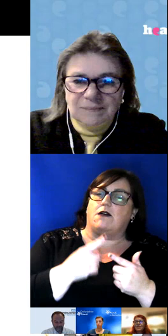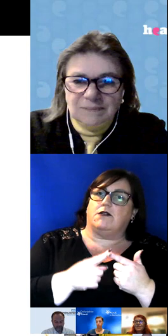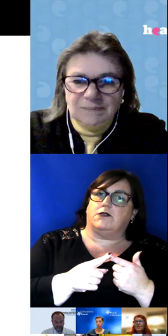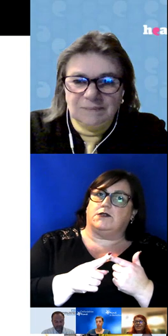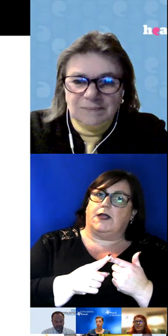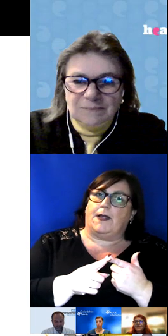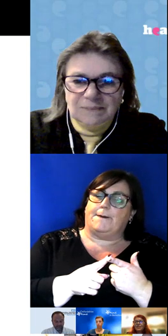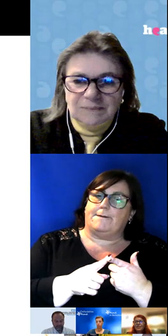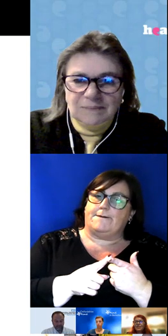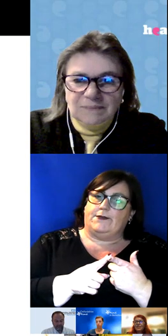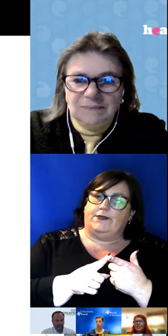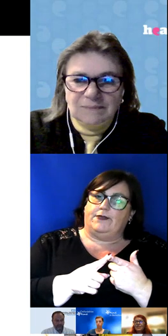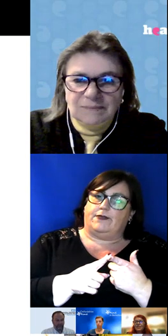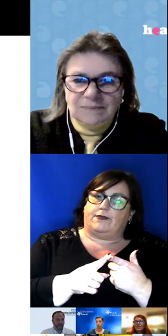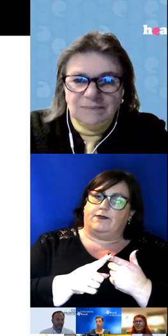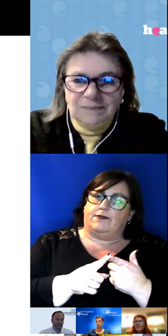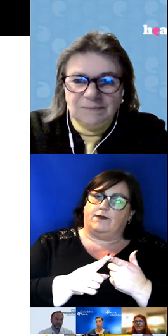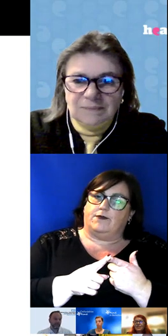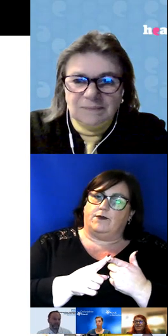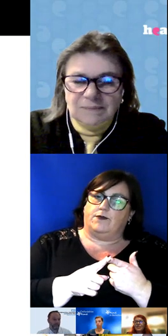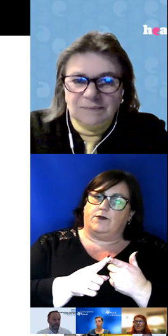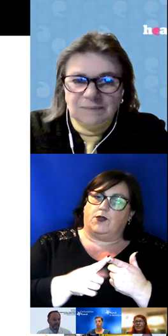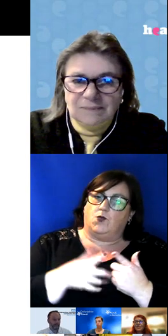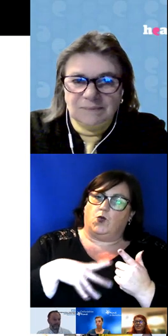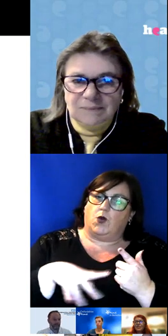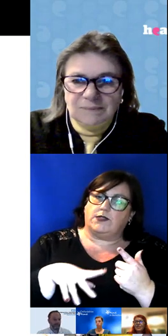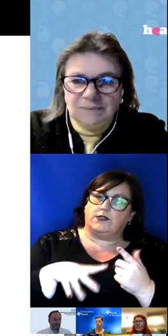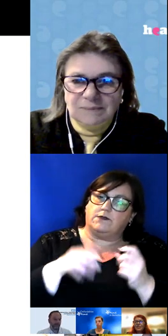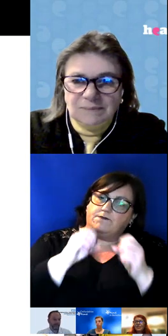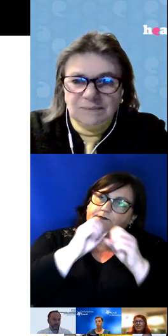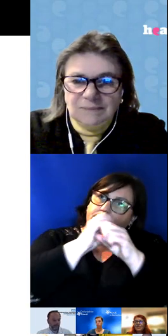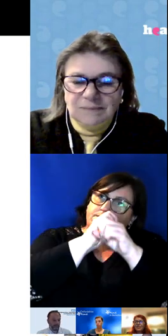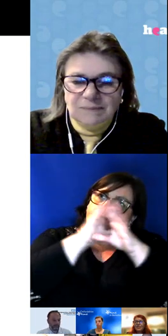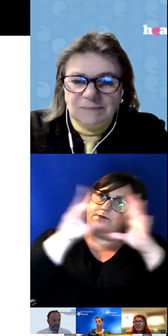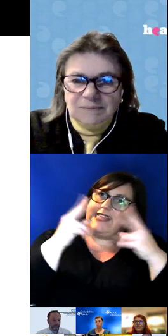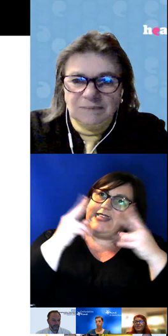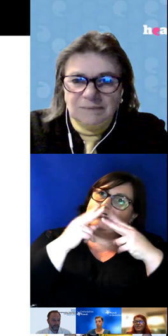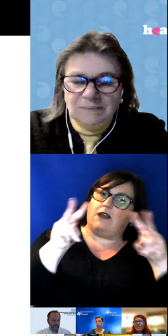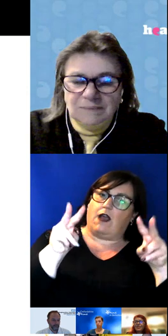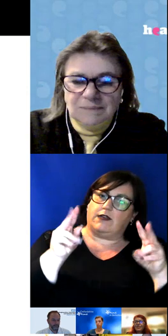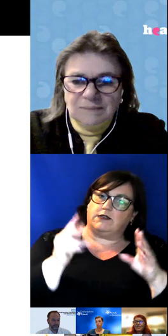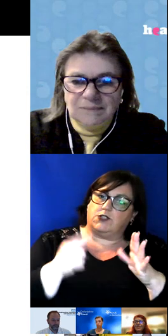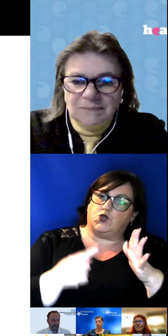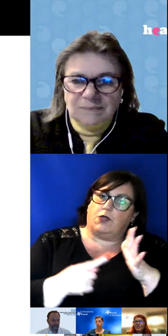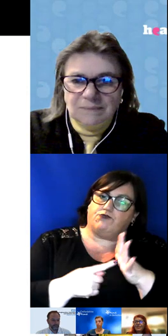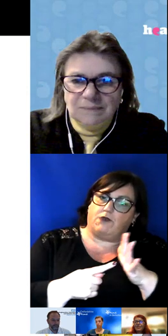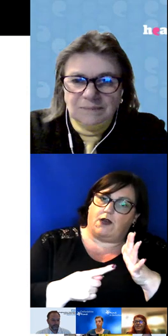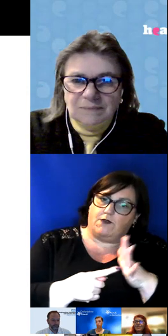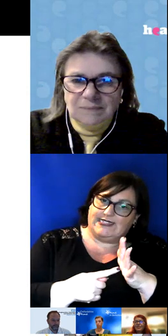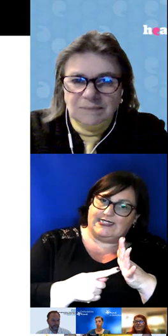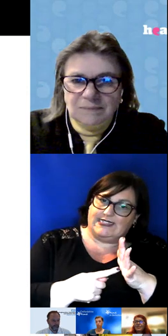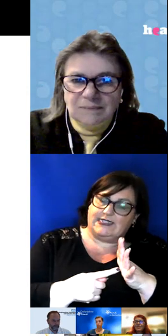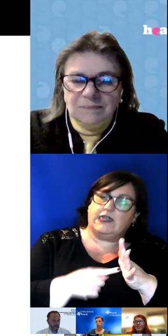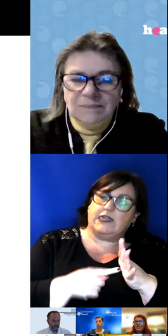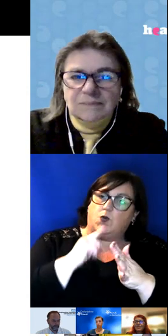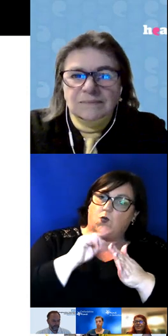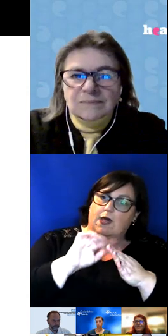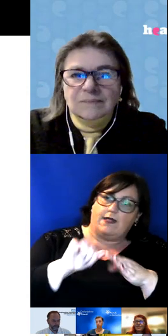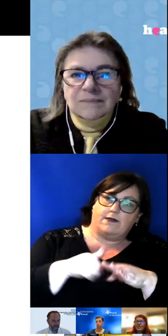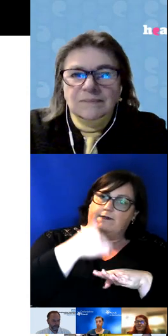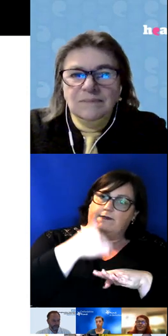those insights are about the priorities. So I think we'll be continuing to utilize that. They'll be setting up focus groups as part of